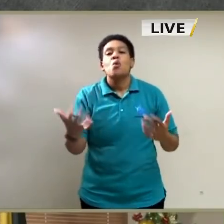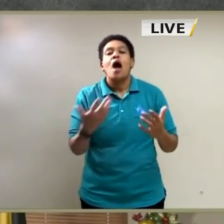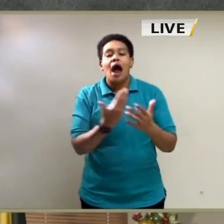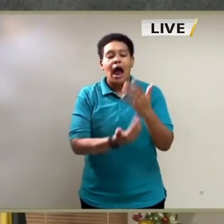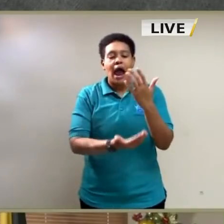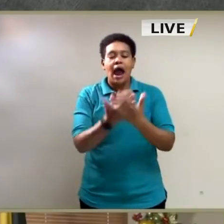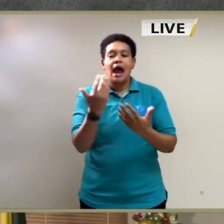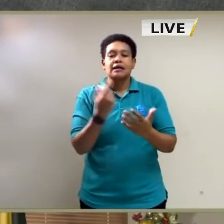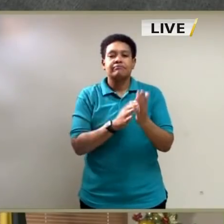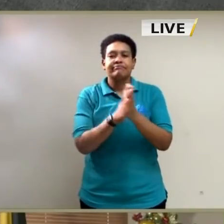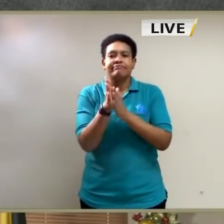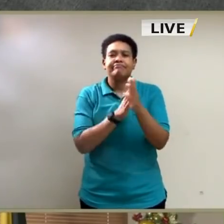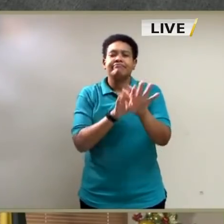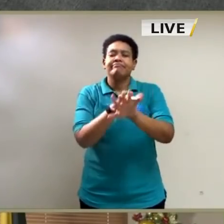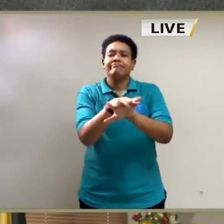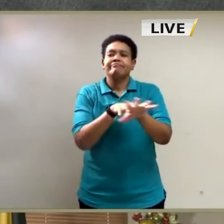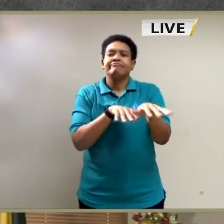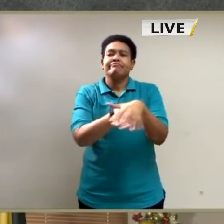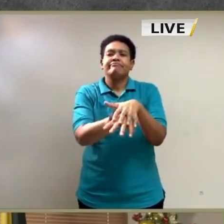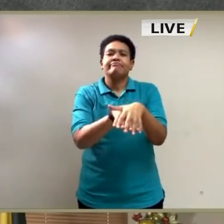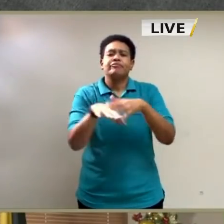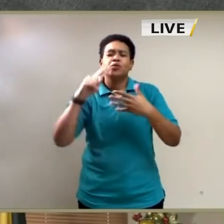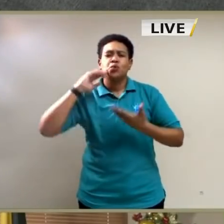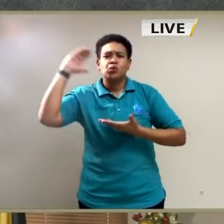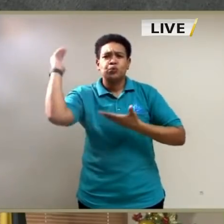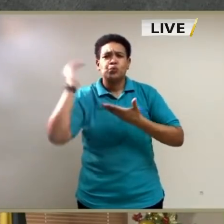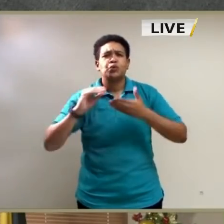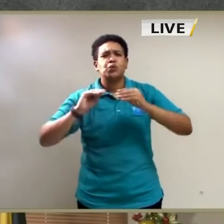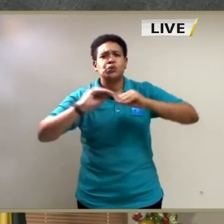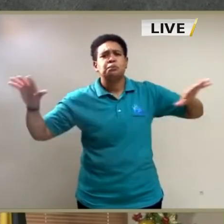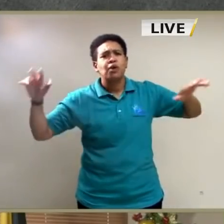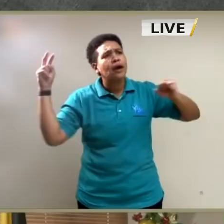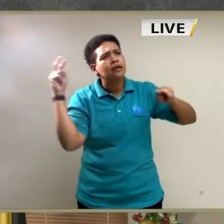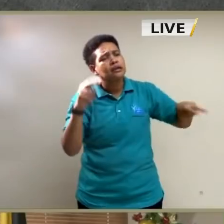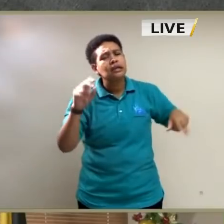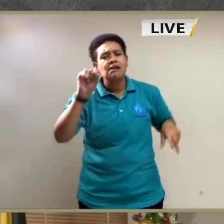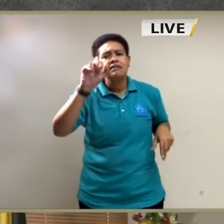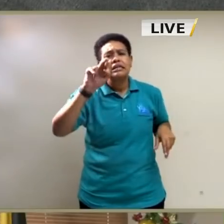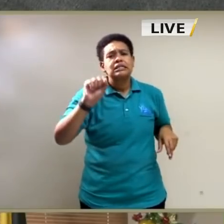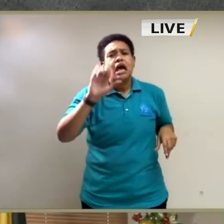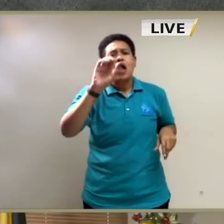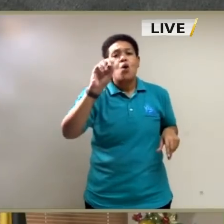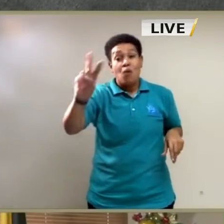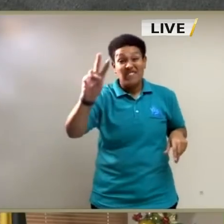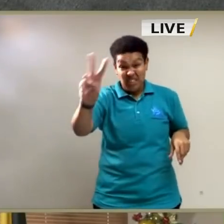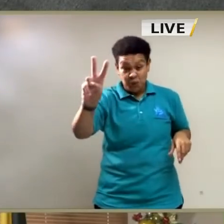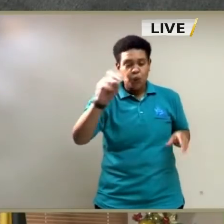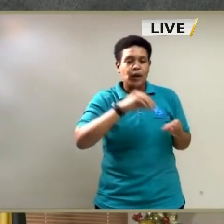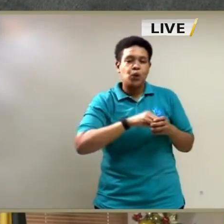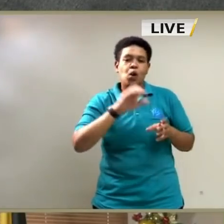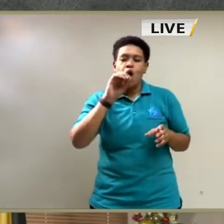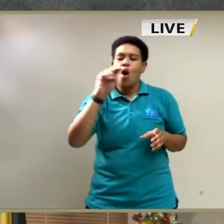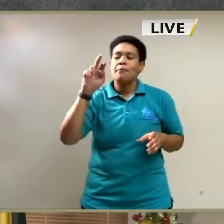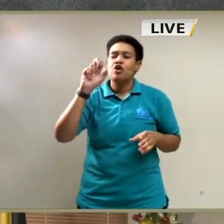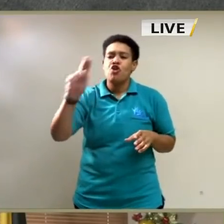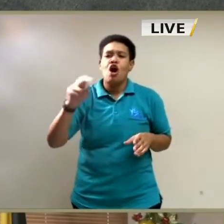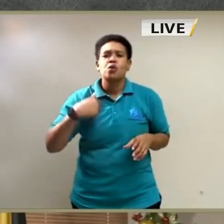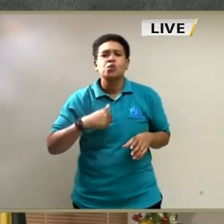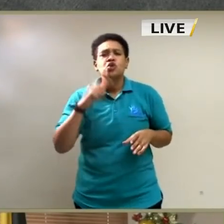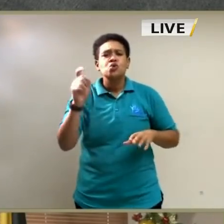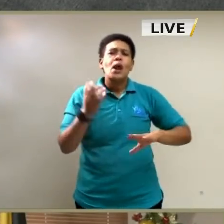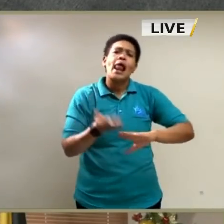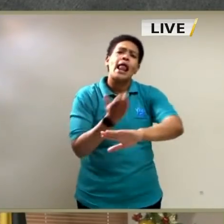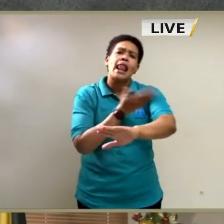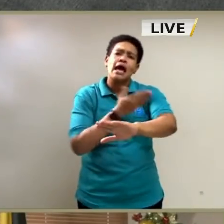hygiene to reduce transmission of SARS-CoV, including Omicron. We are to enhance